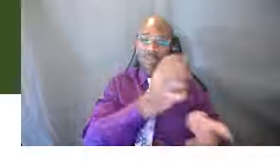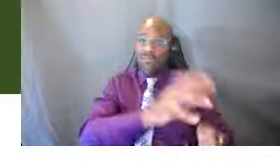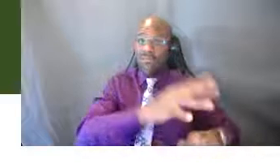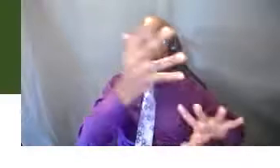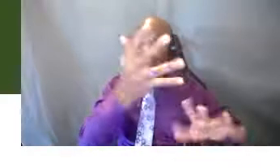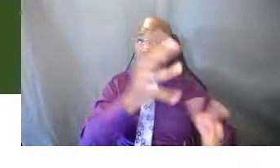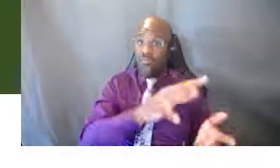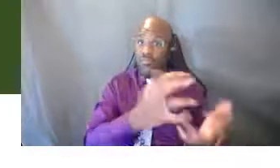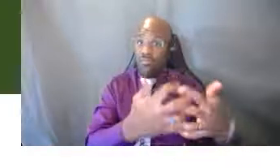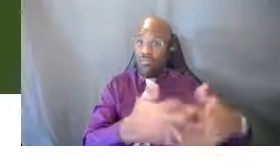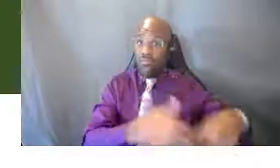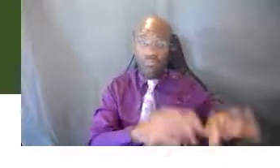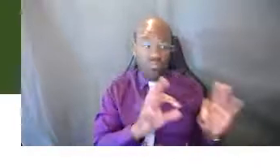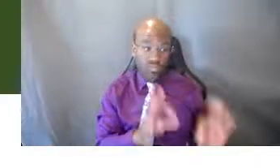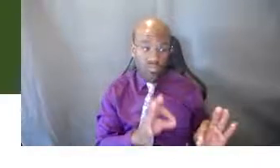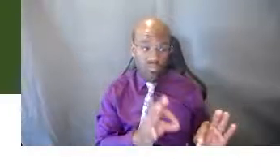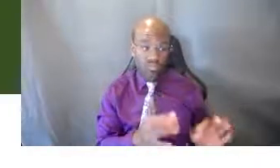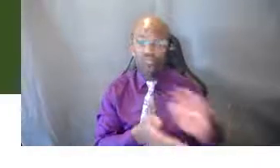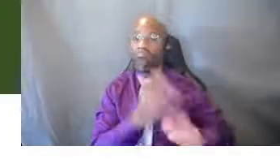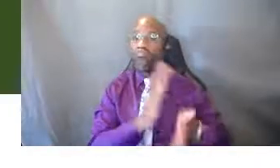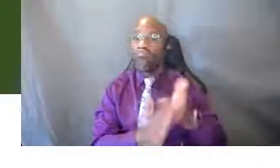that after the crisis,